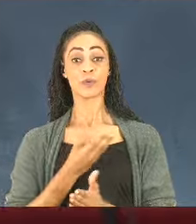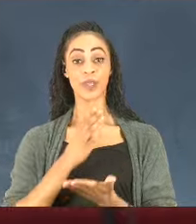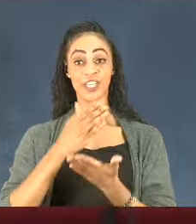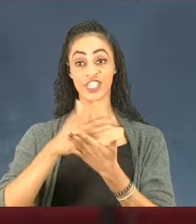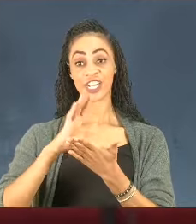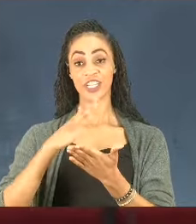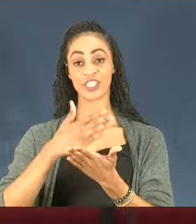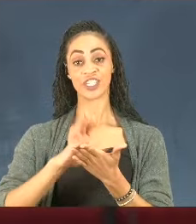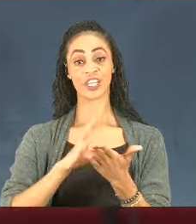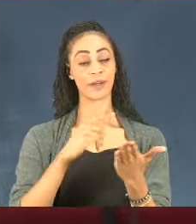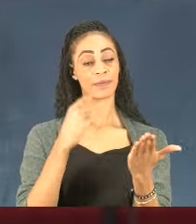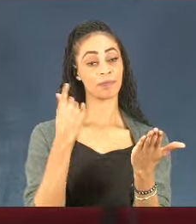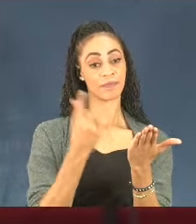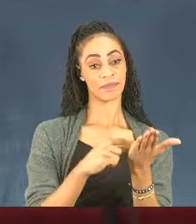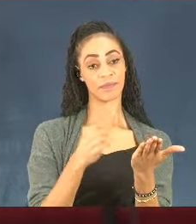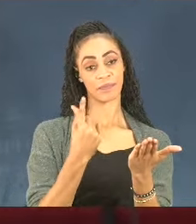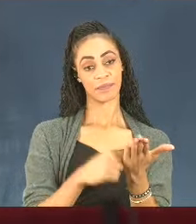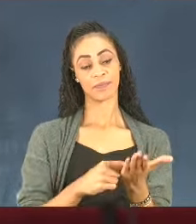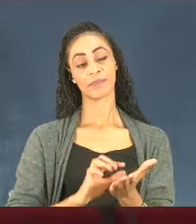gospel.